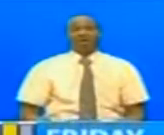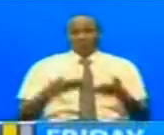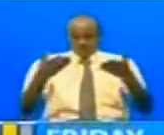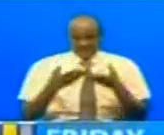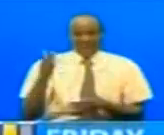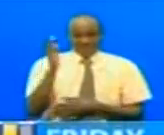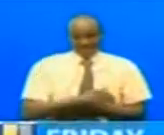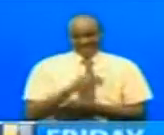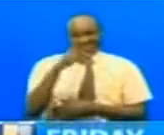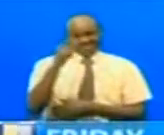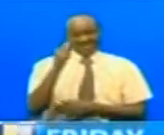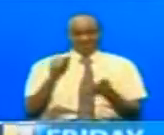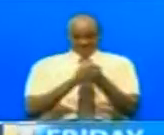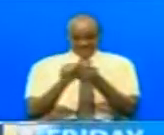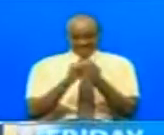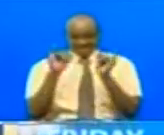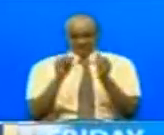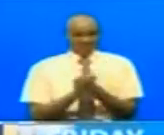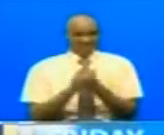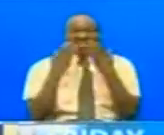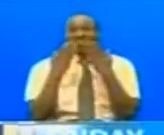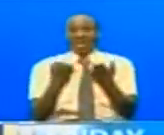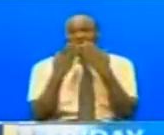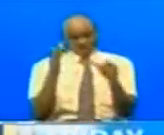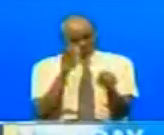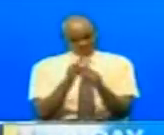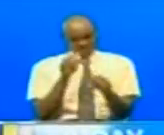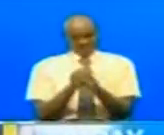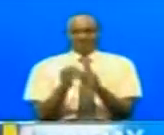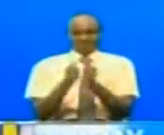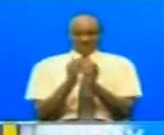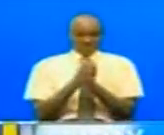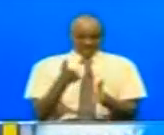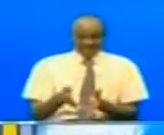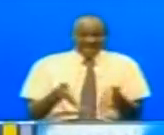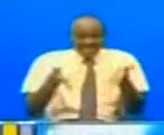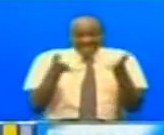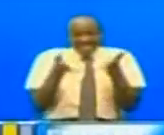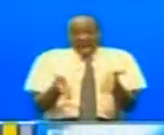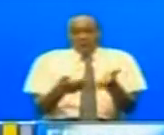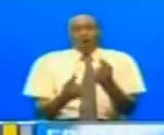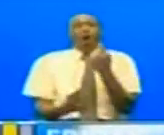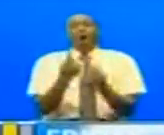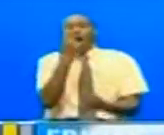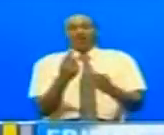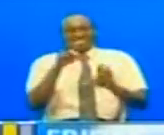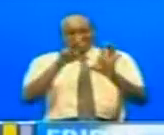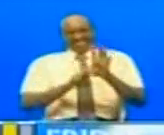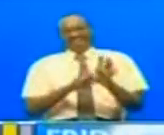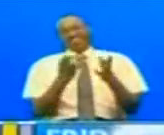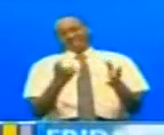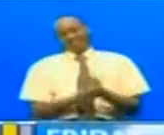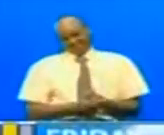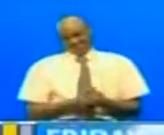Welcome back to KTN Friday Briefing. Thank you very much for staying with us. As you can see, we're now on the hot seat, as I'd